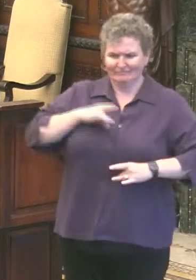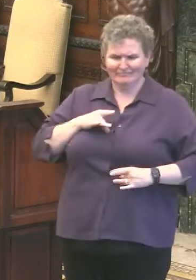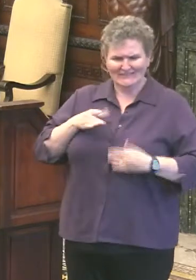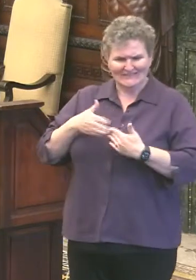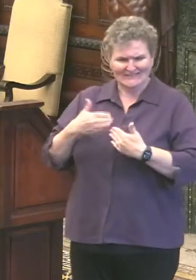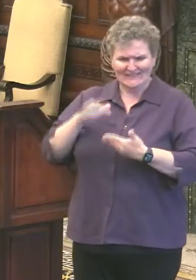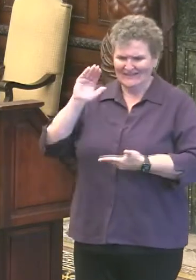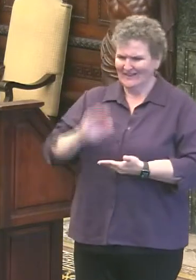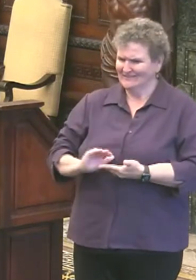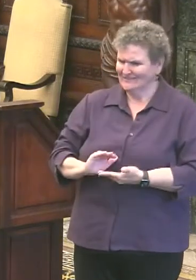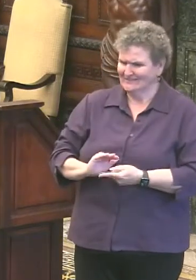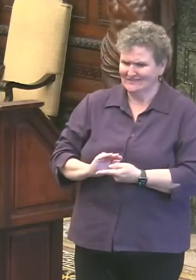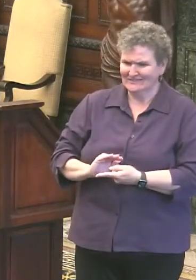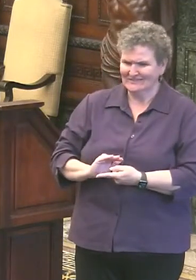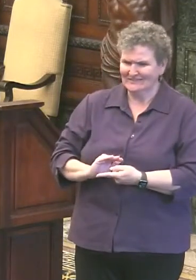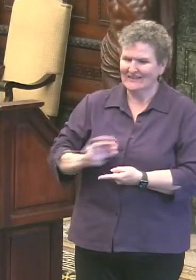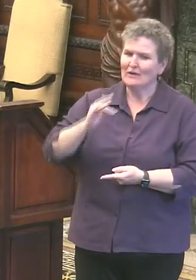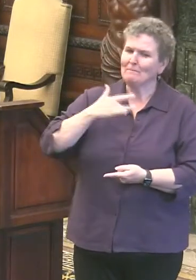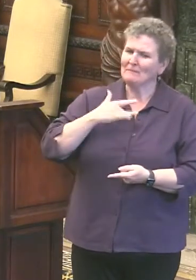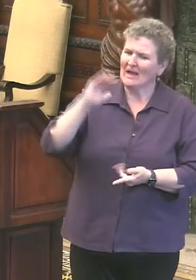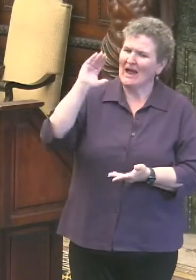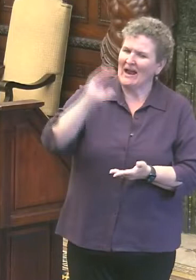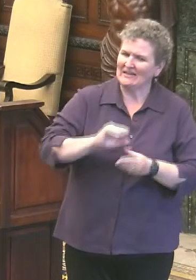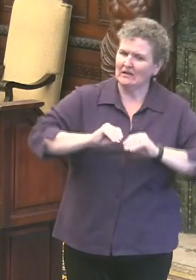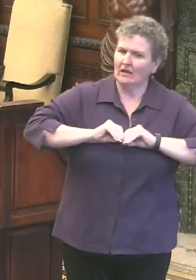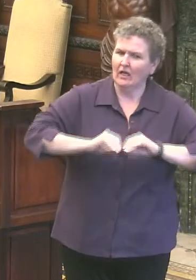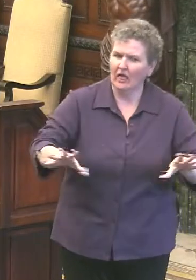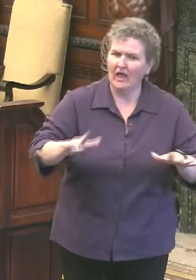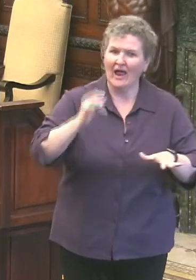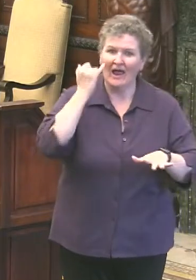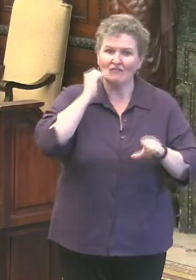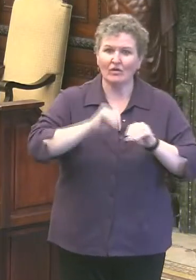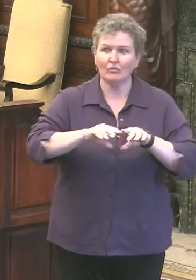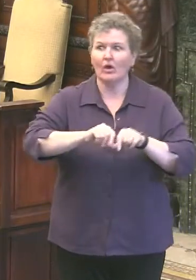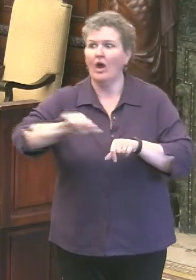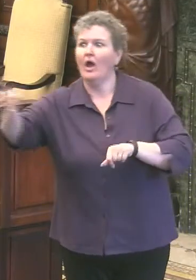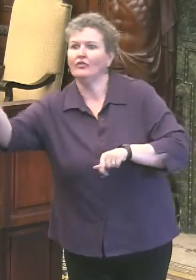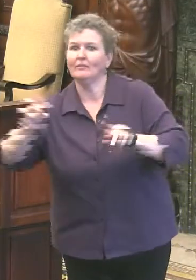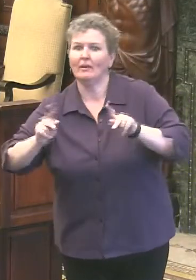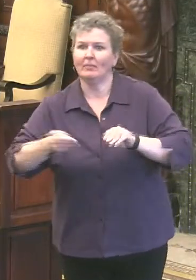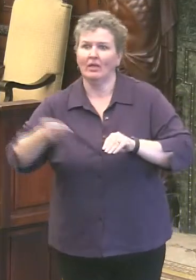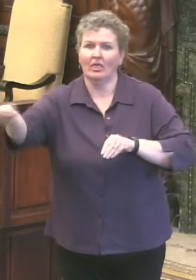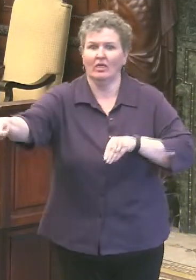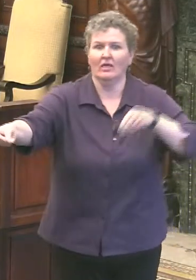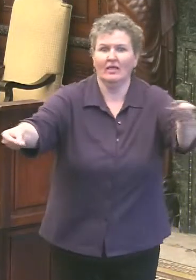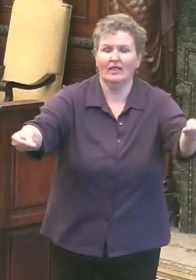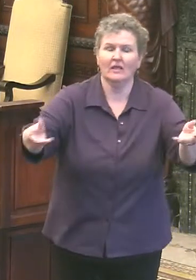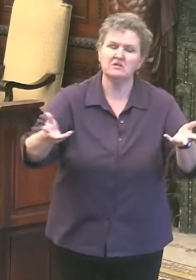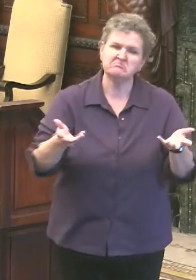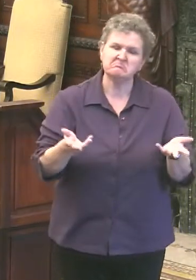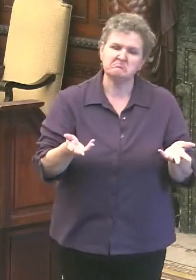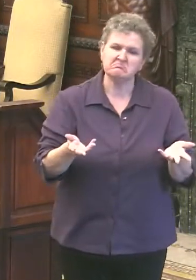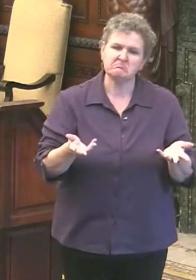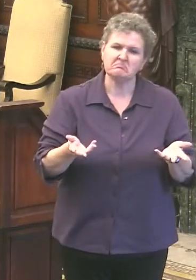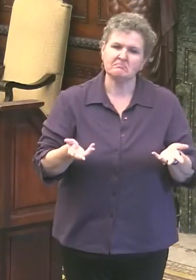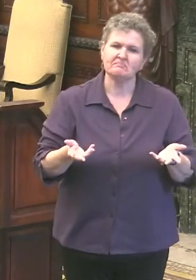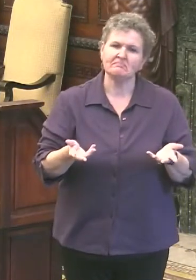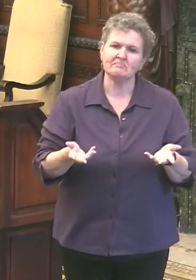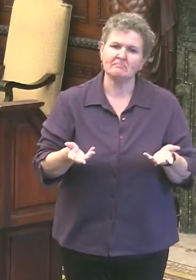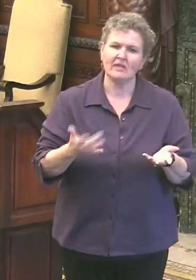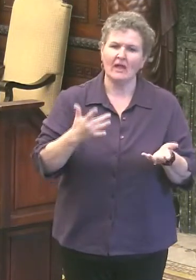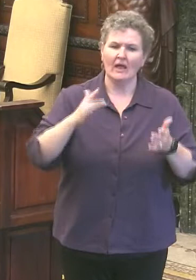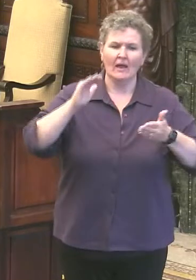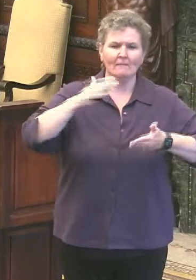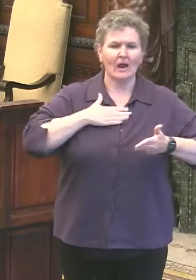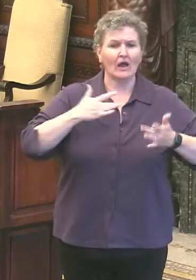their likelihood to spread it to others. And so we're probably, there's less concern there would be with children and getting together than